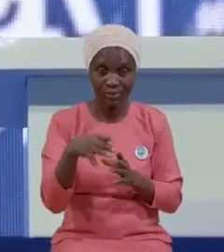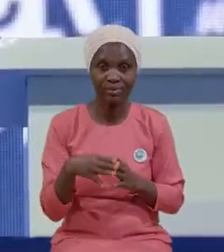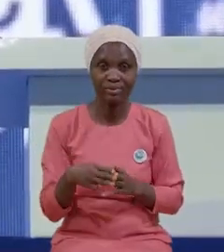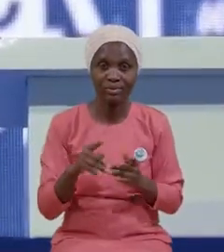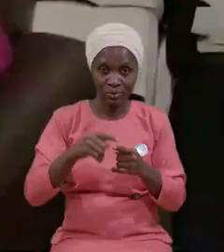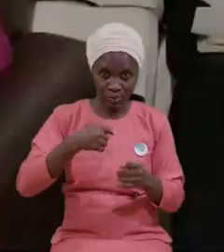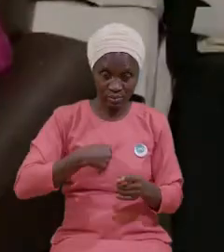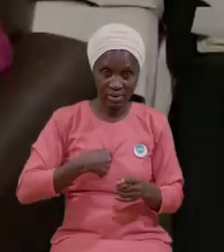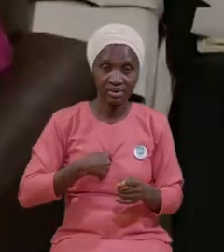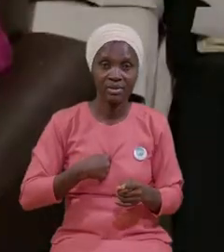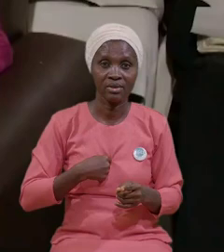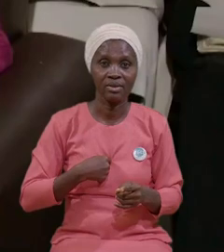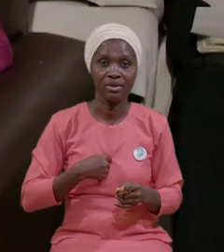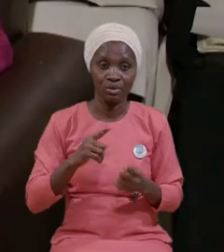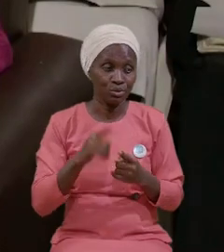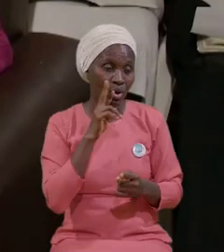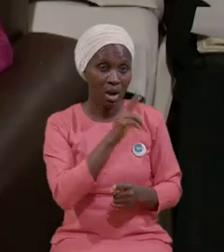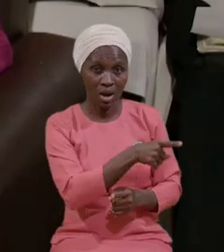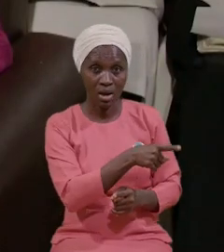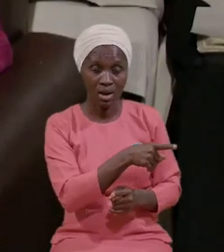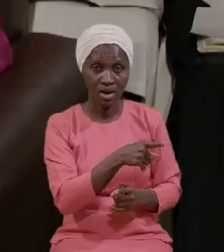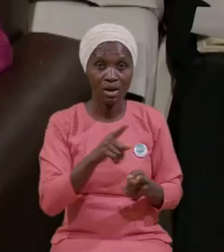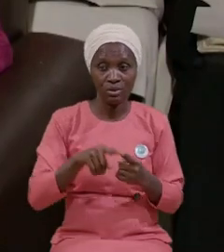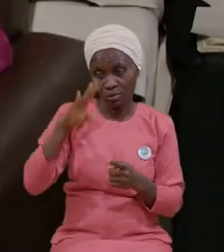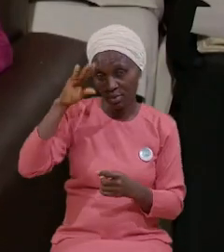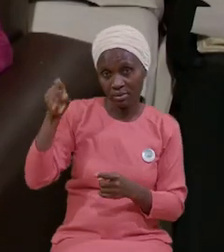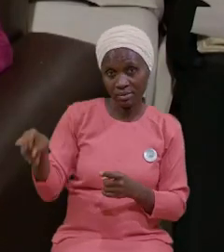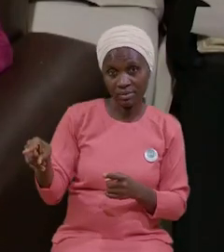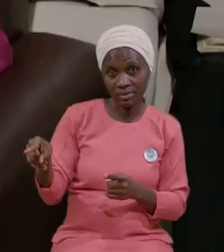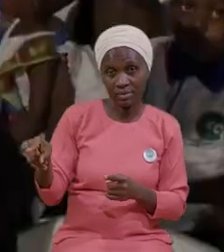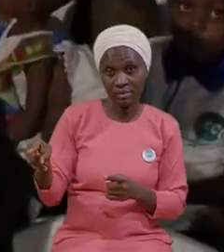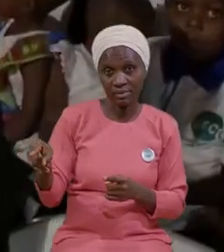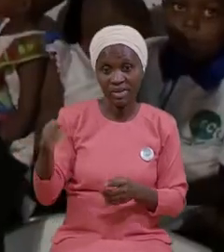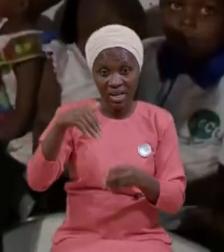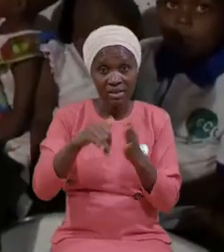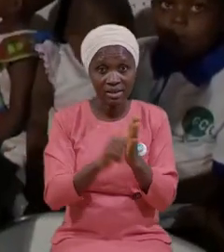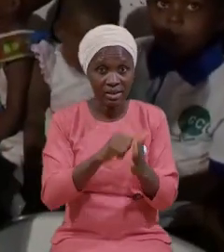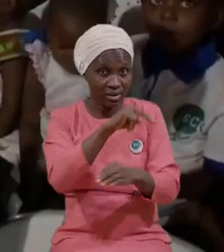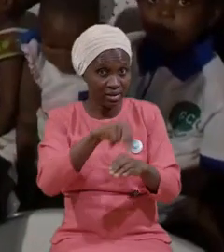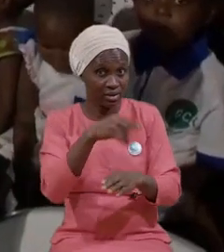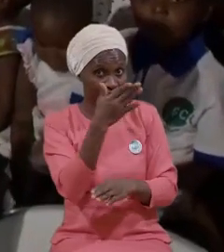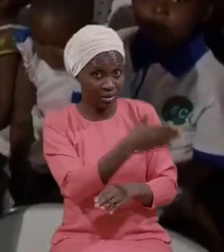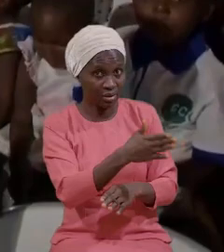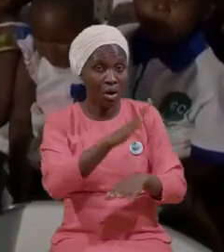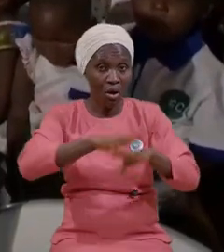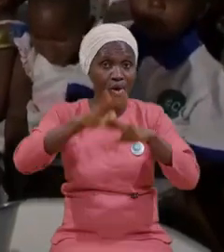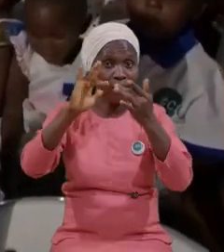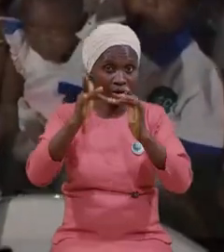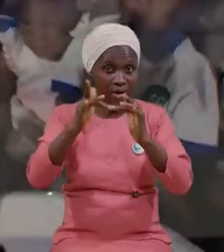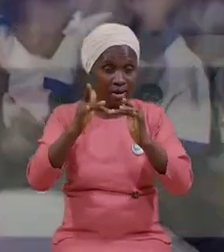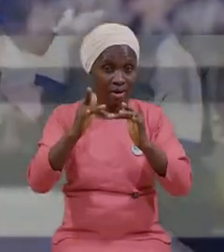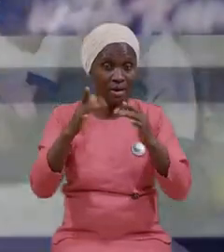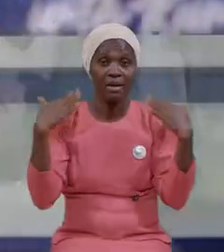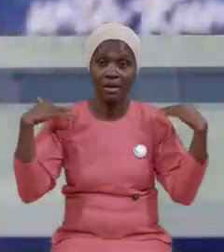me, to her, to him, in that nation, online.